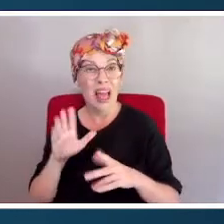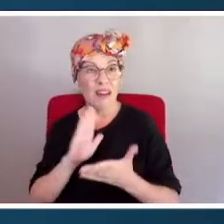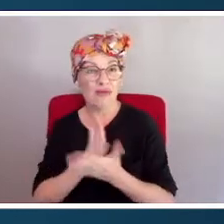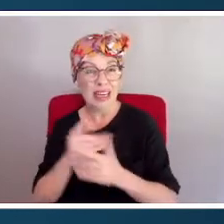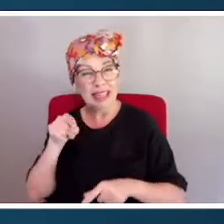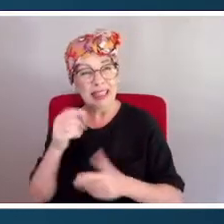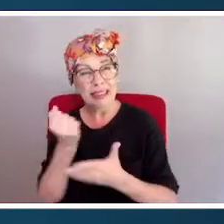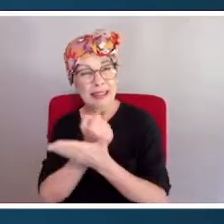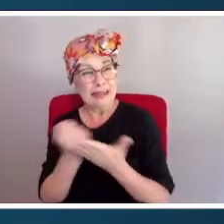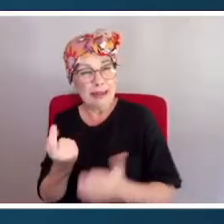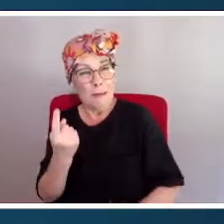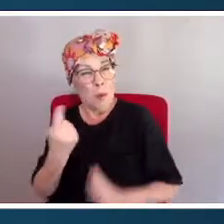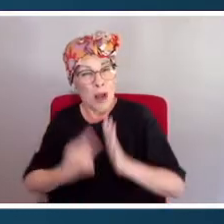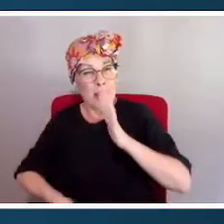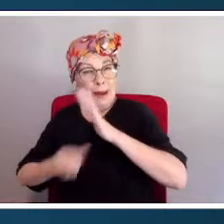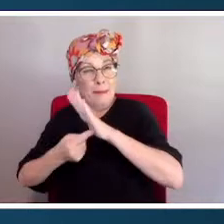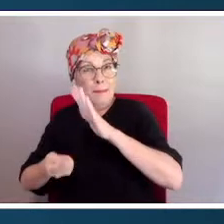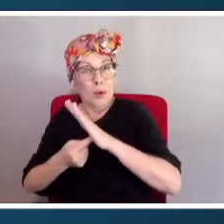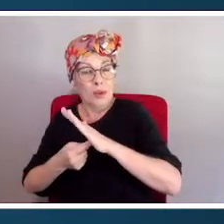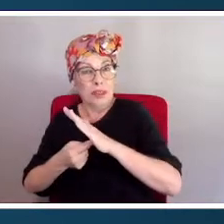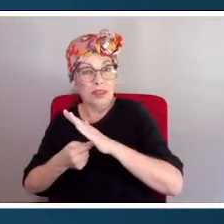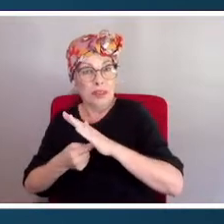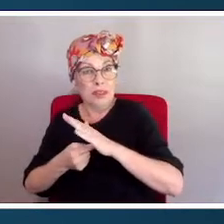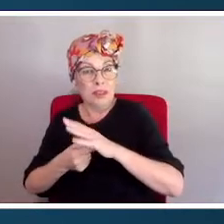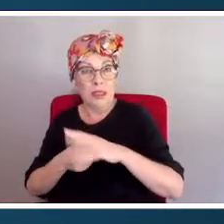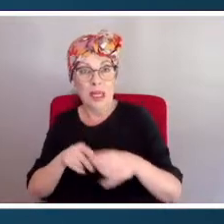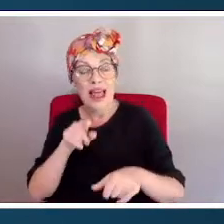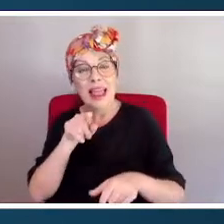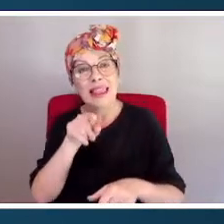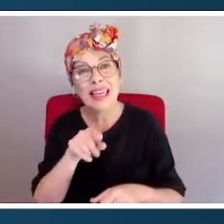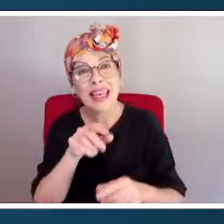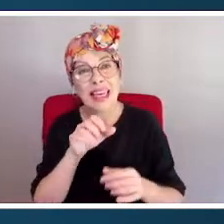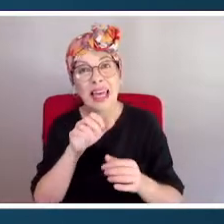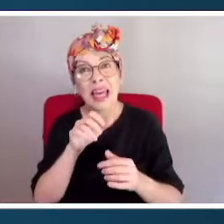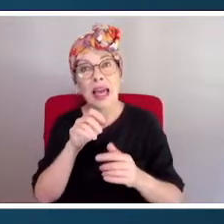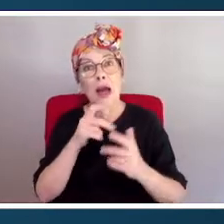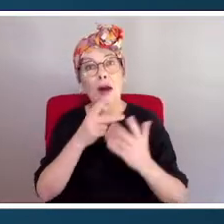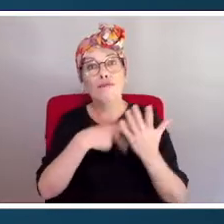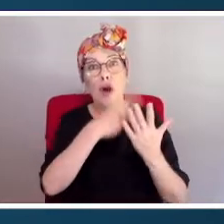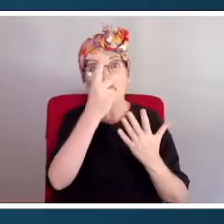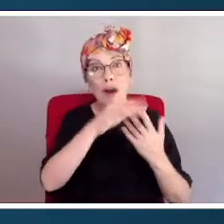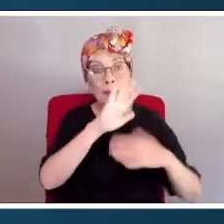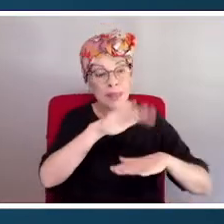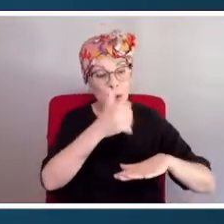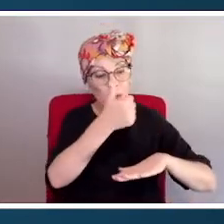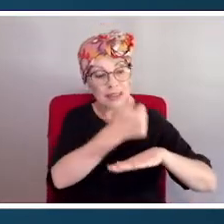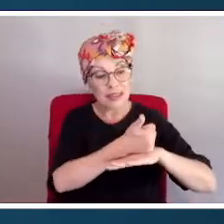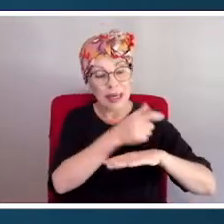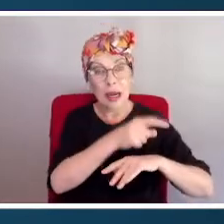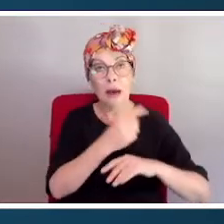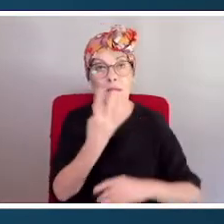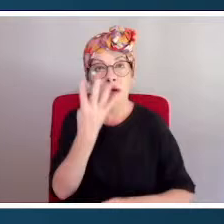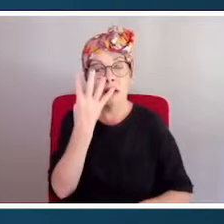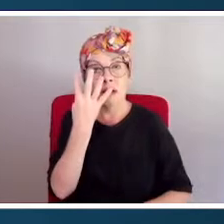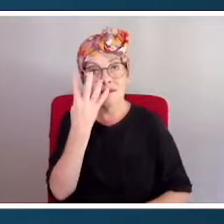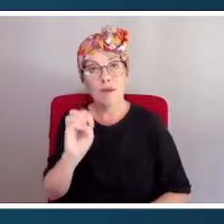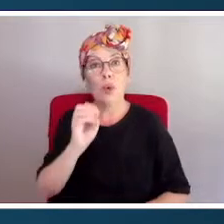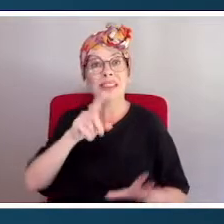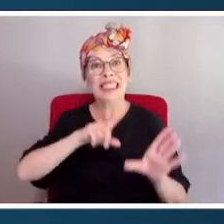An agriculture program 4 decades ago changed the course of my life. It did